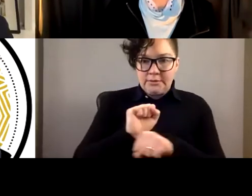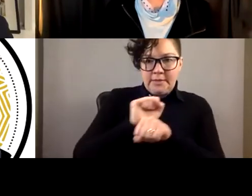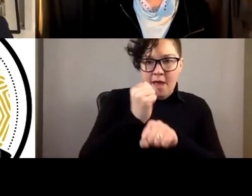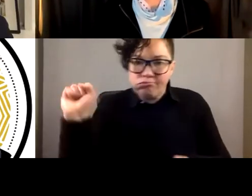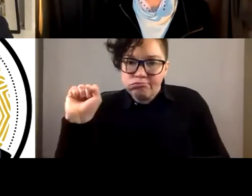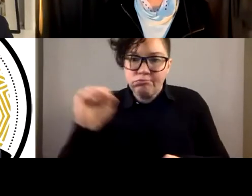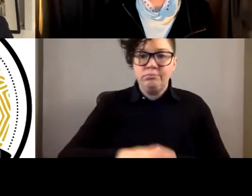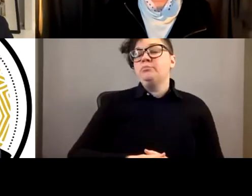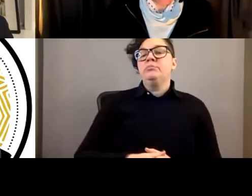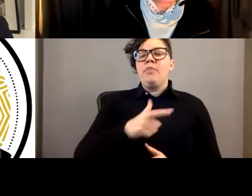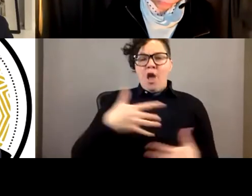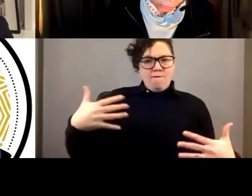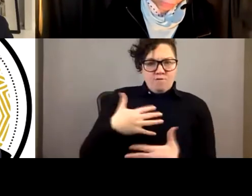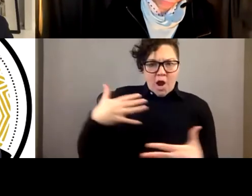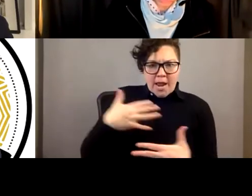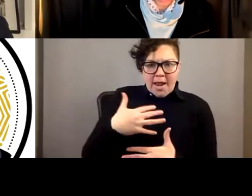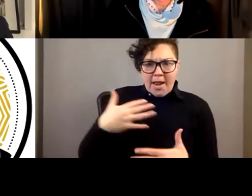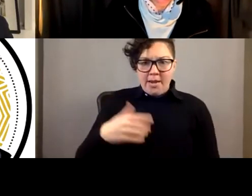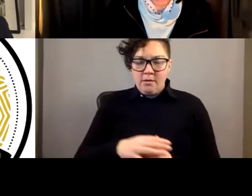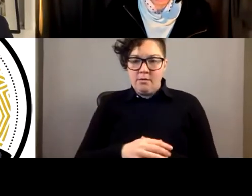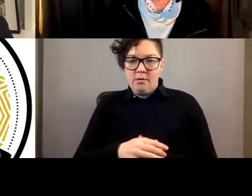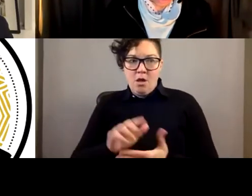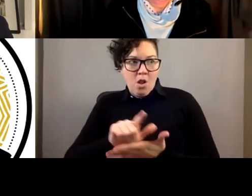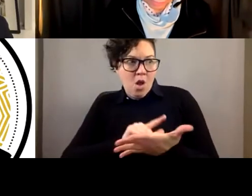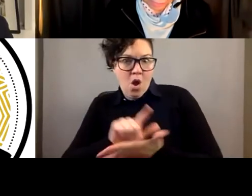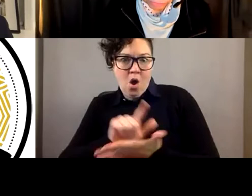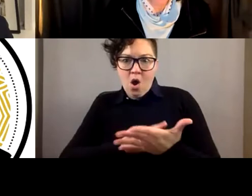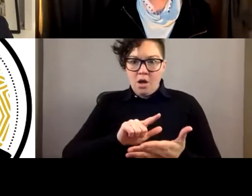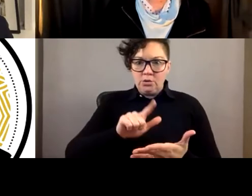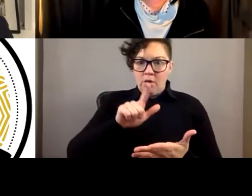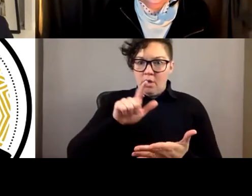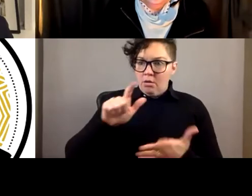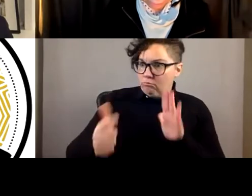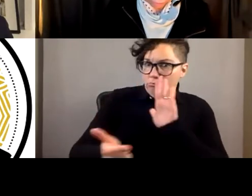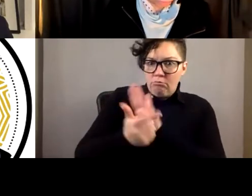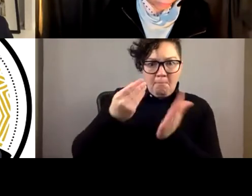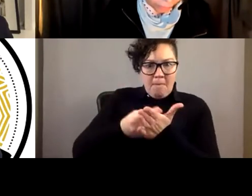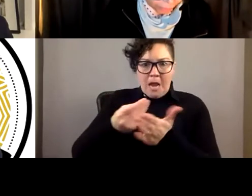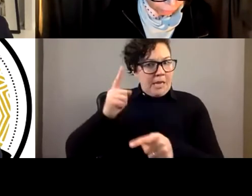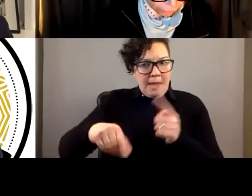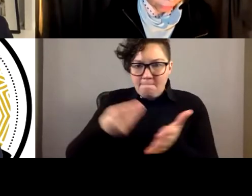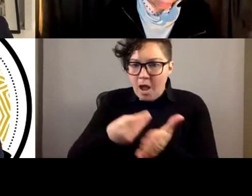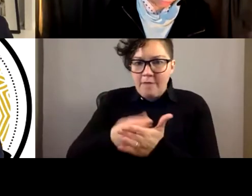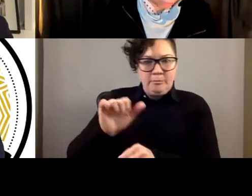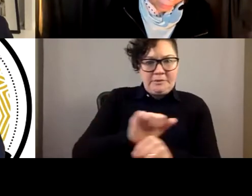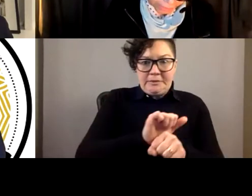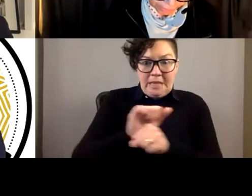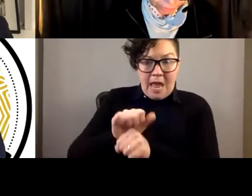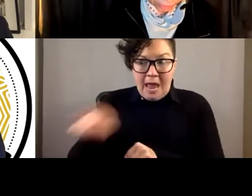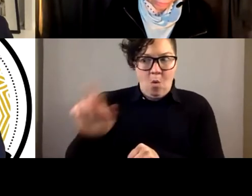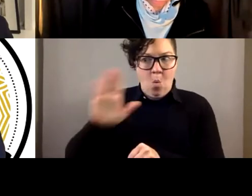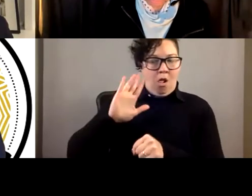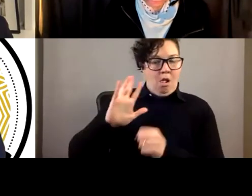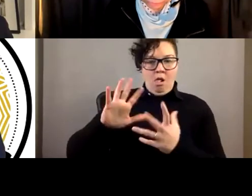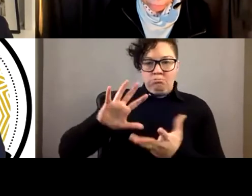were afraid of the consequences of those laws passed that prohibited slaves from earning money, from growing their own food, from practicing